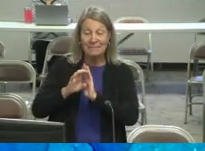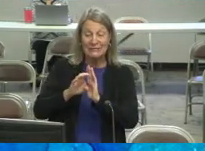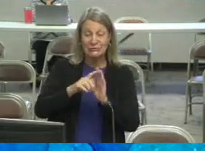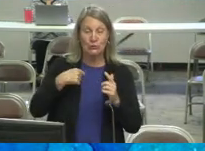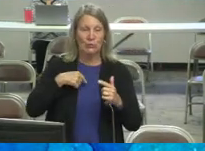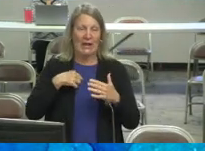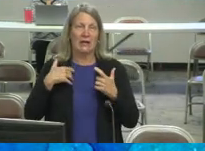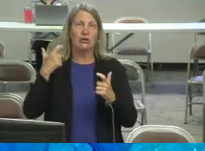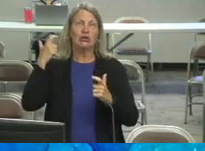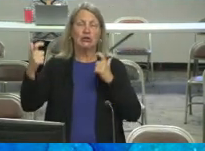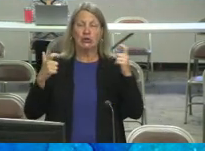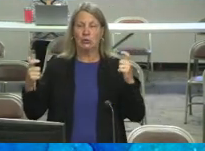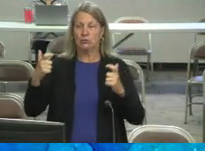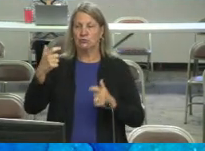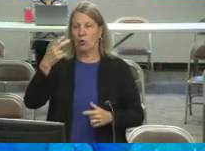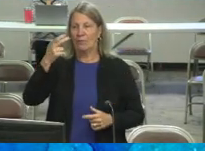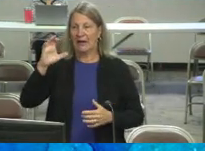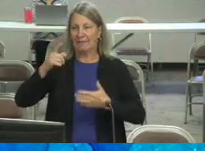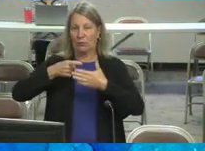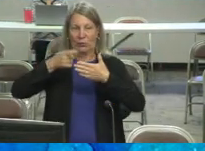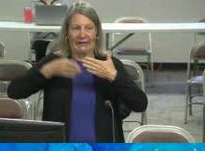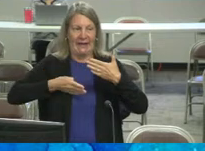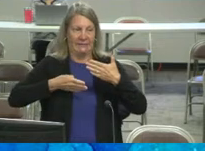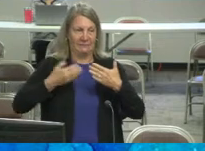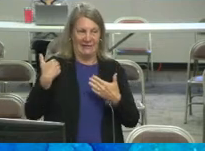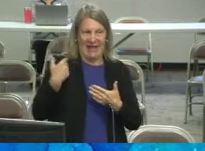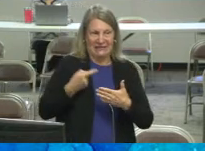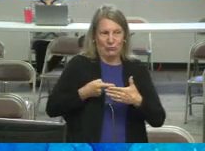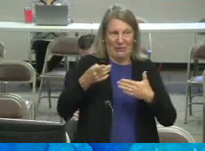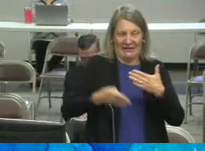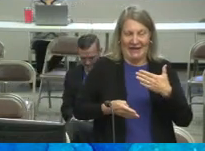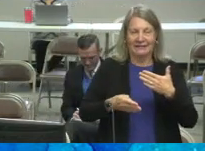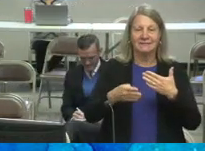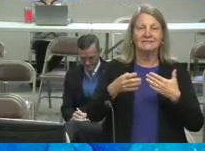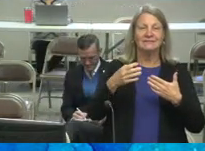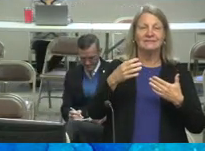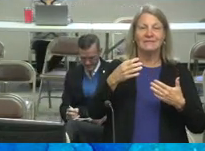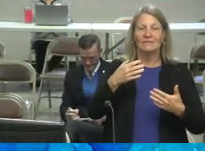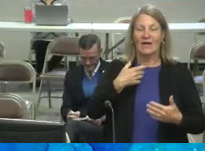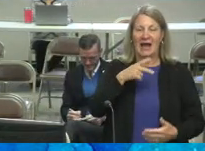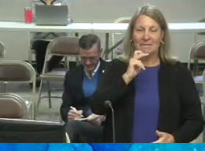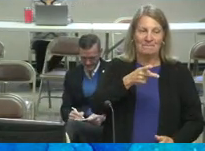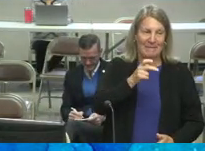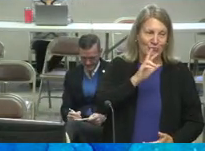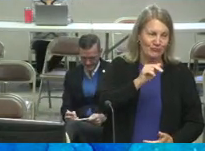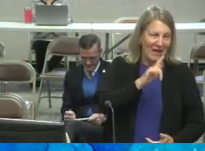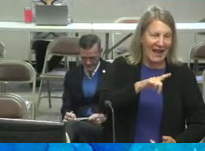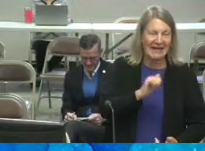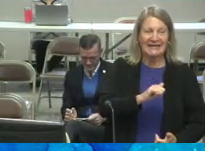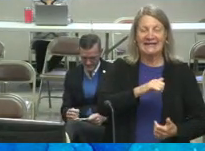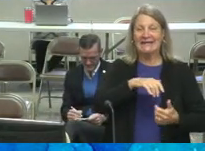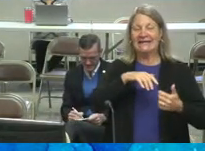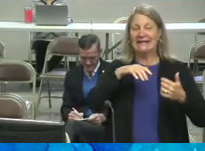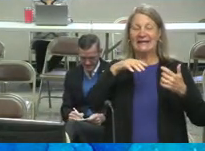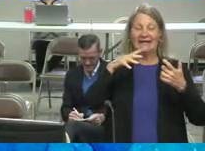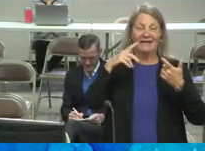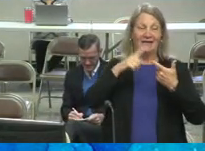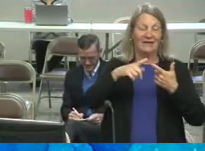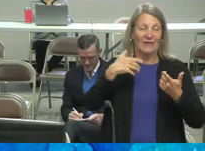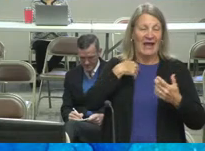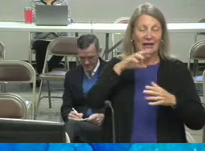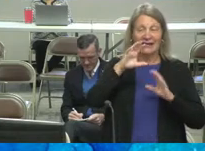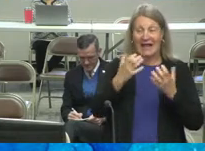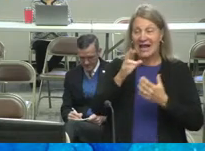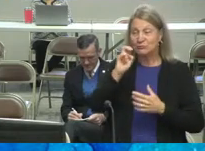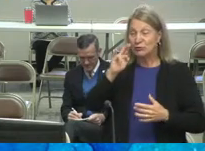our new current logo we had a huge homecoming weekend this previous weekend we had a huge pep